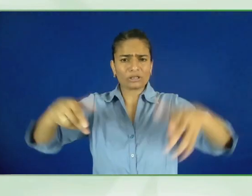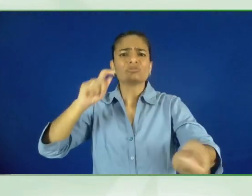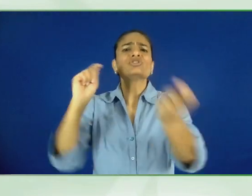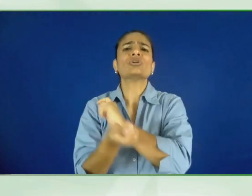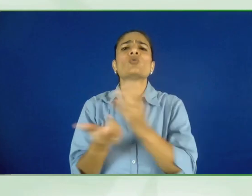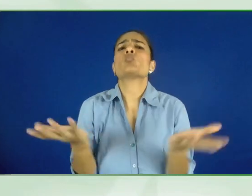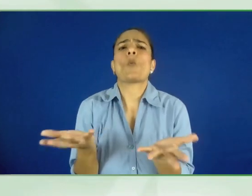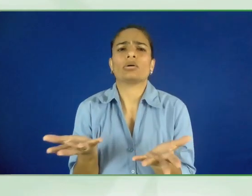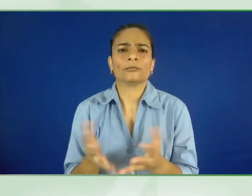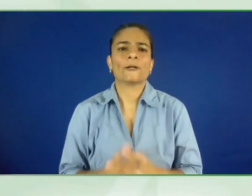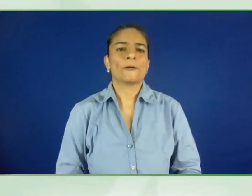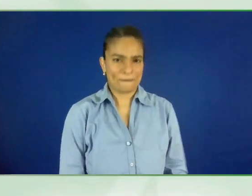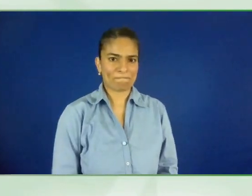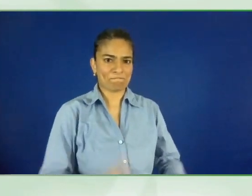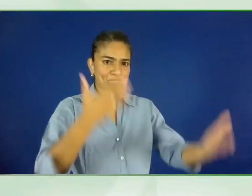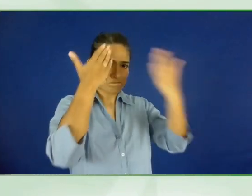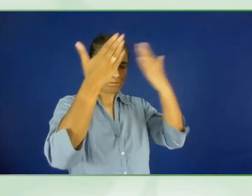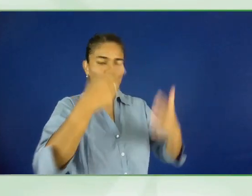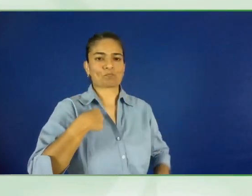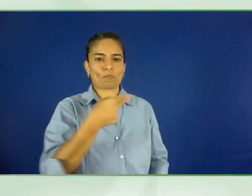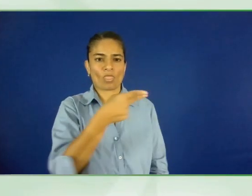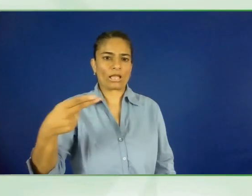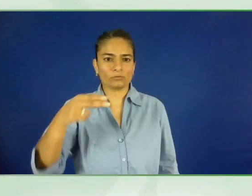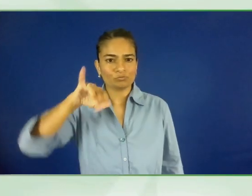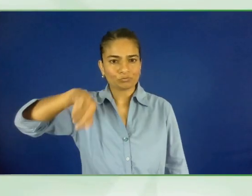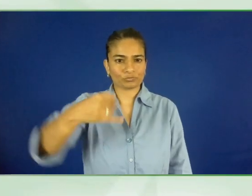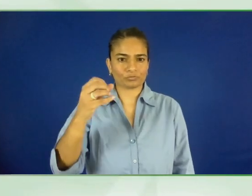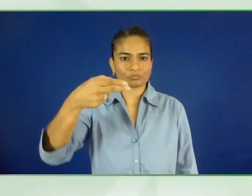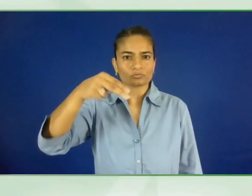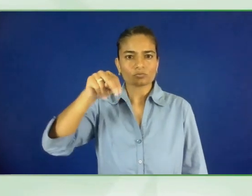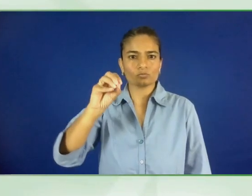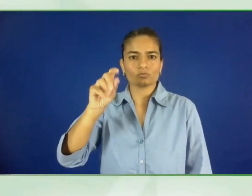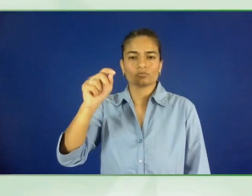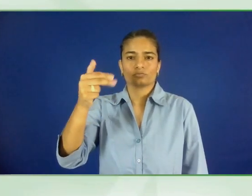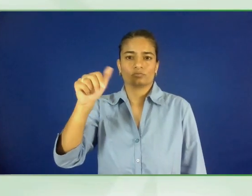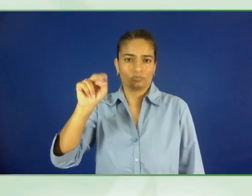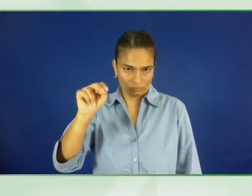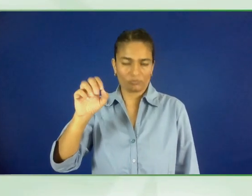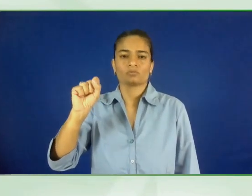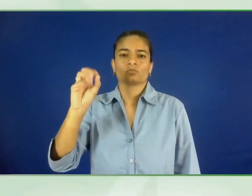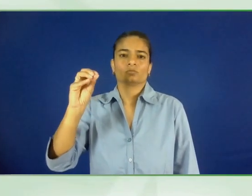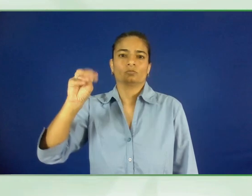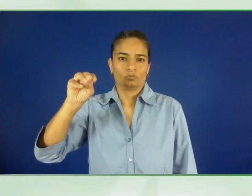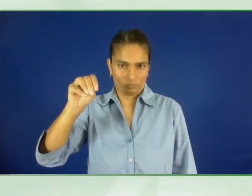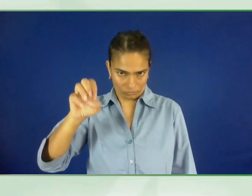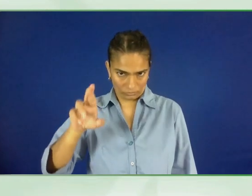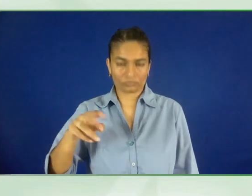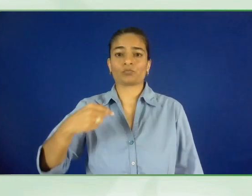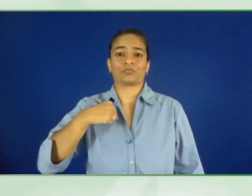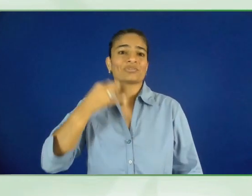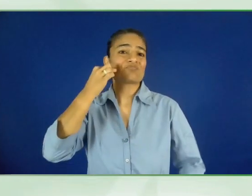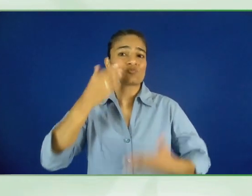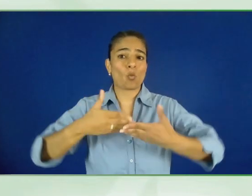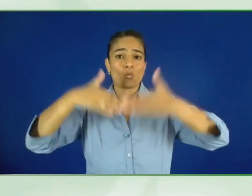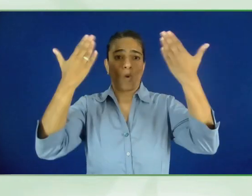and I'm a white man wearing blue shirt and have green pants. So